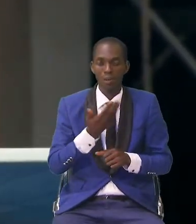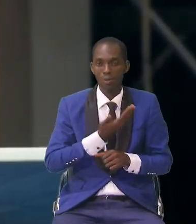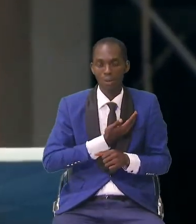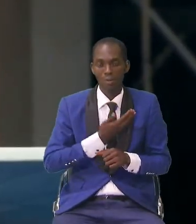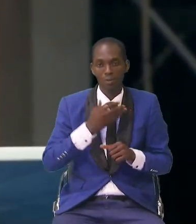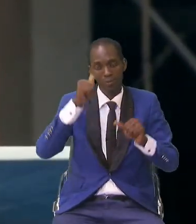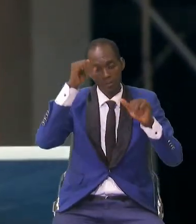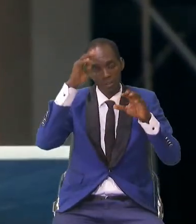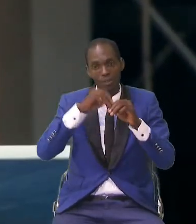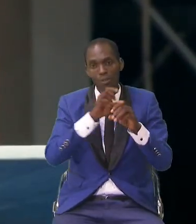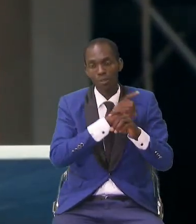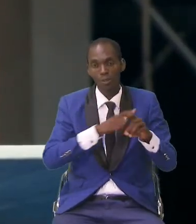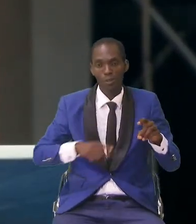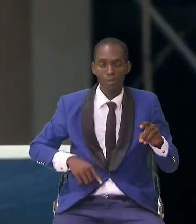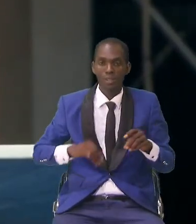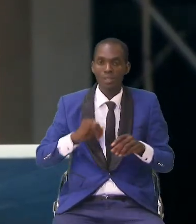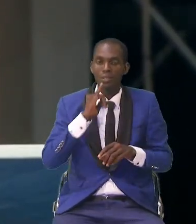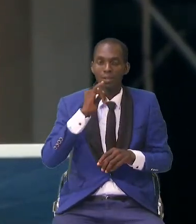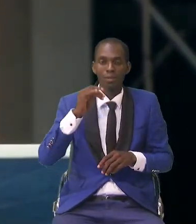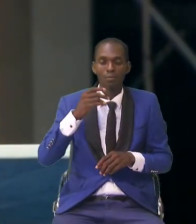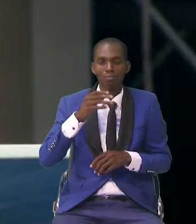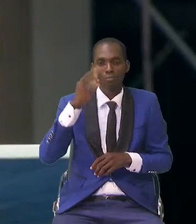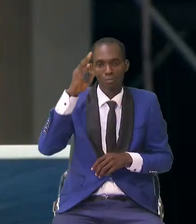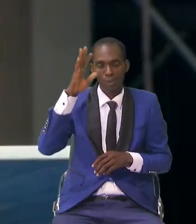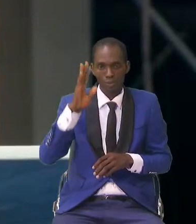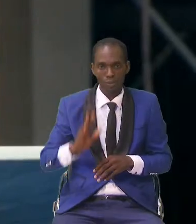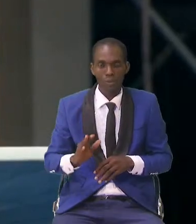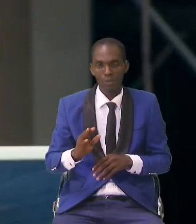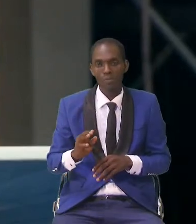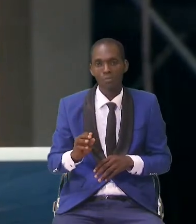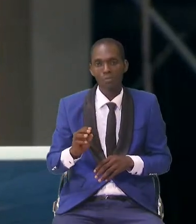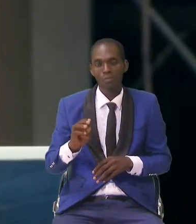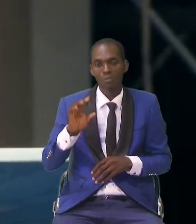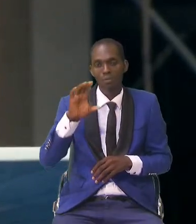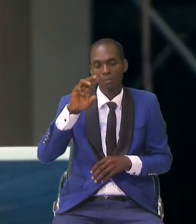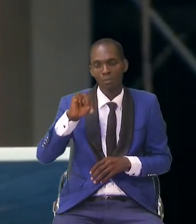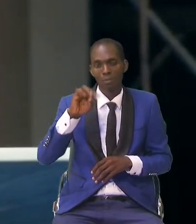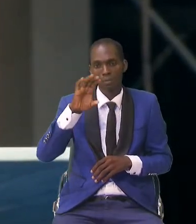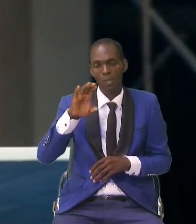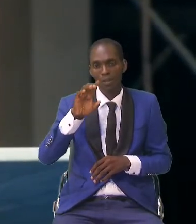Lord is Pastor William